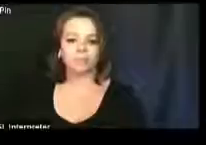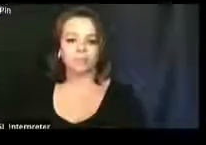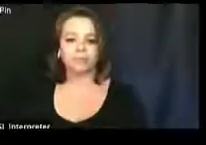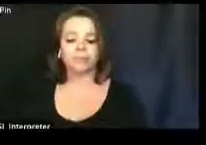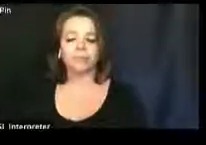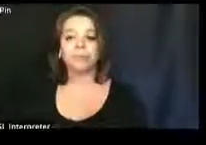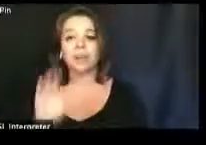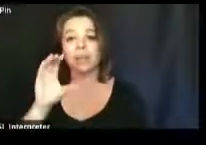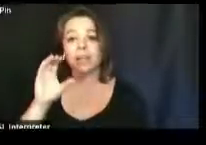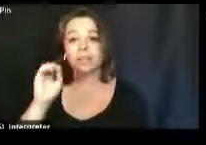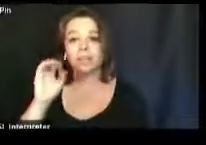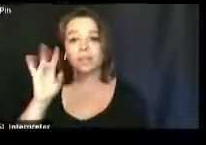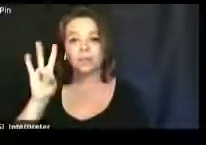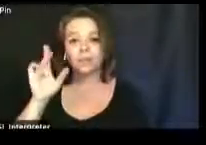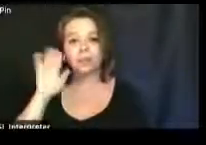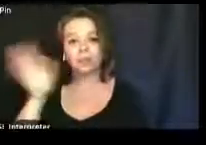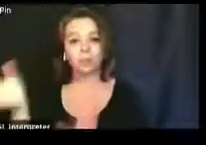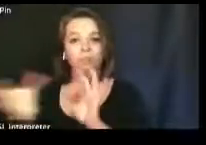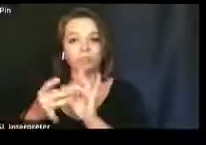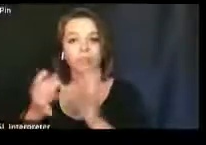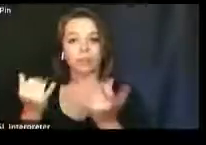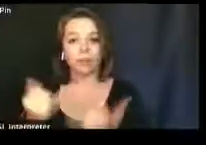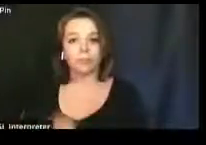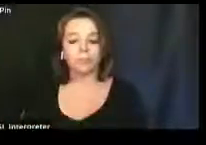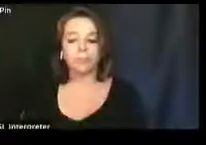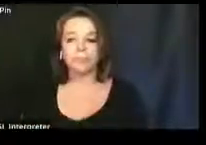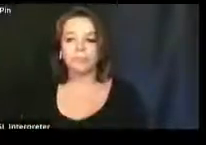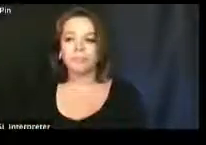007, I'll be promoting you now.